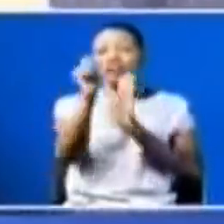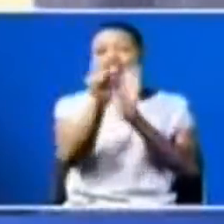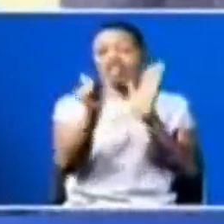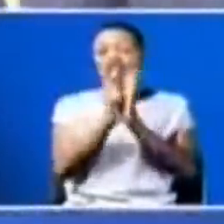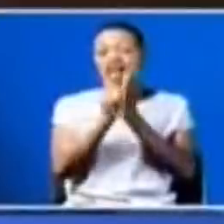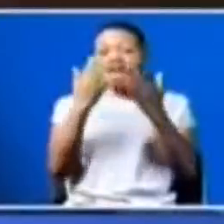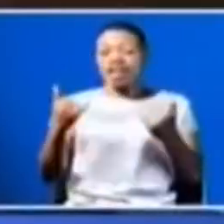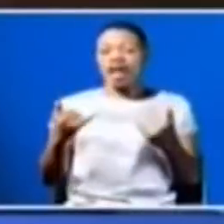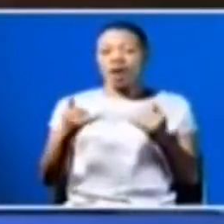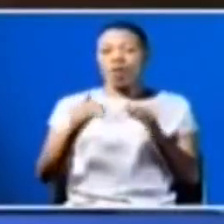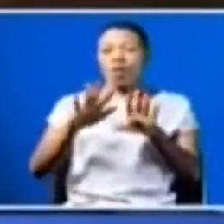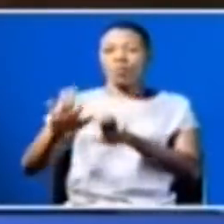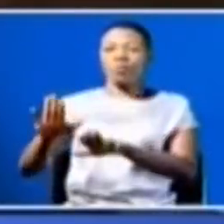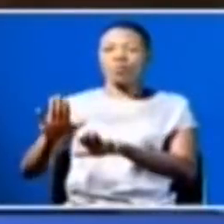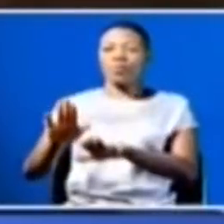bilioni